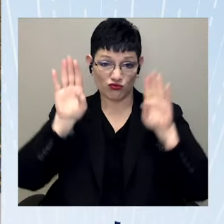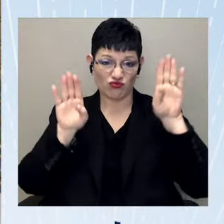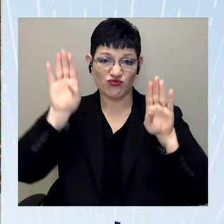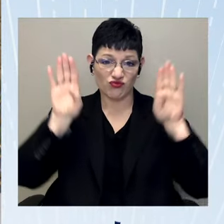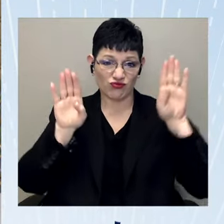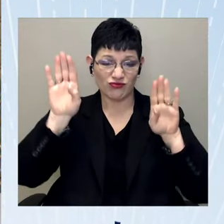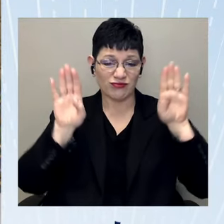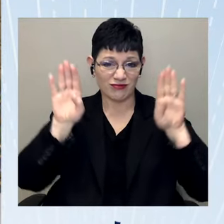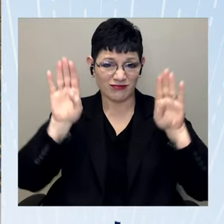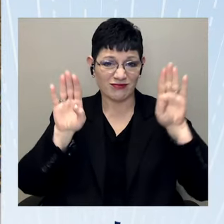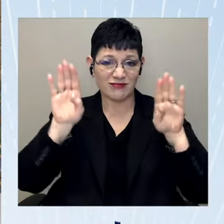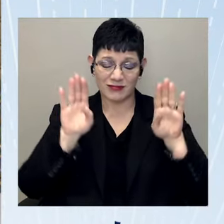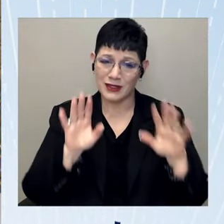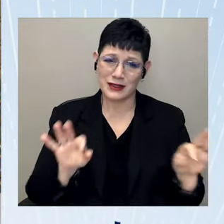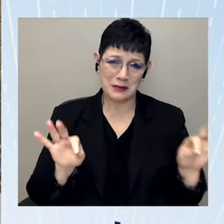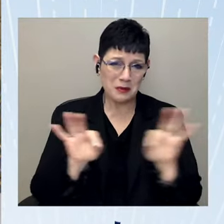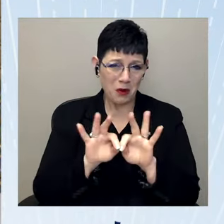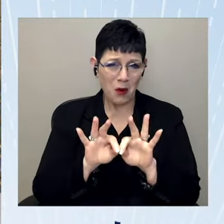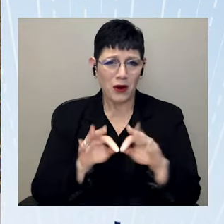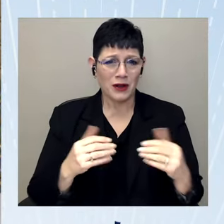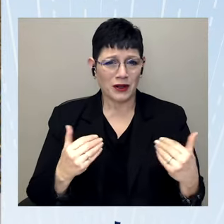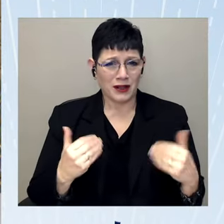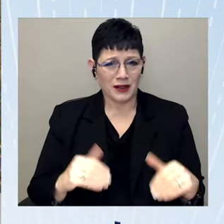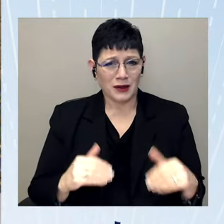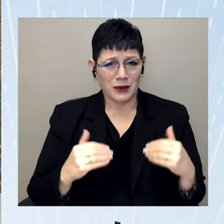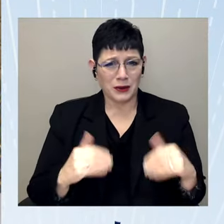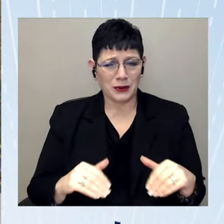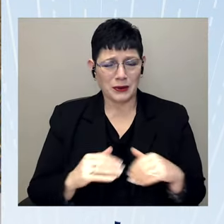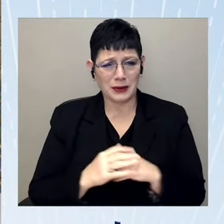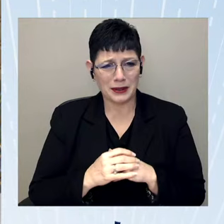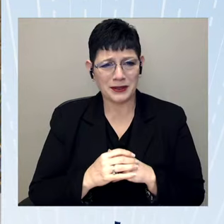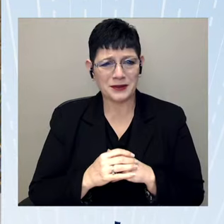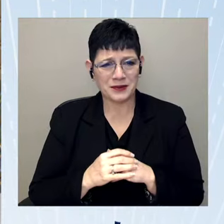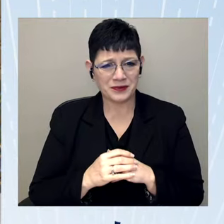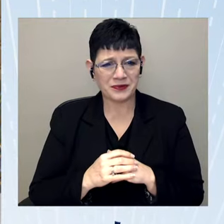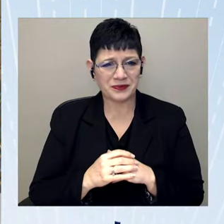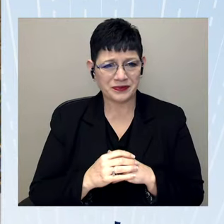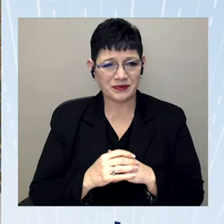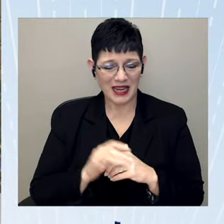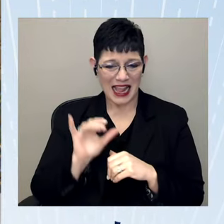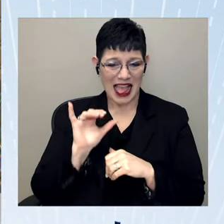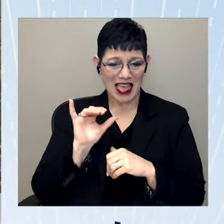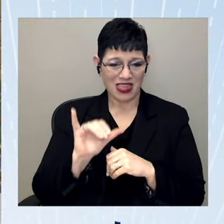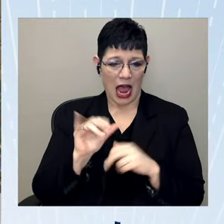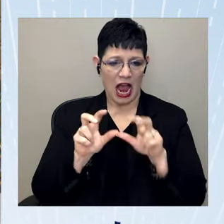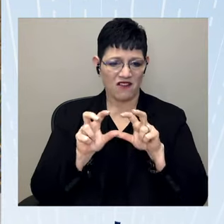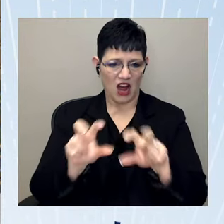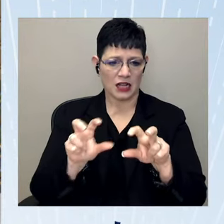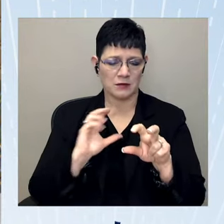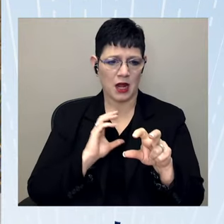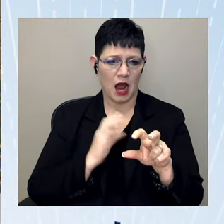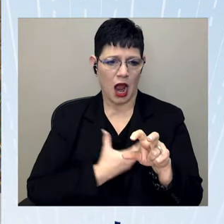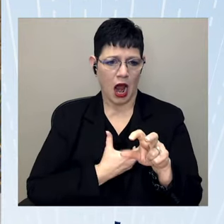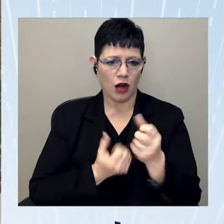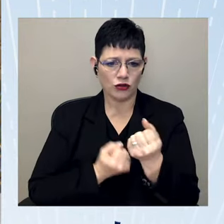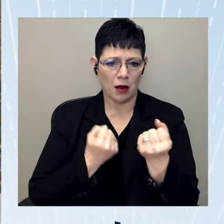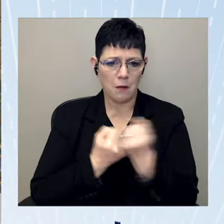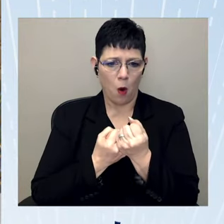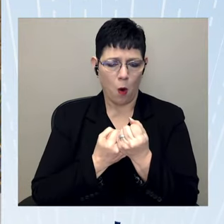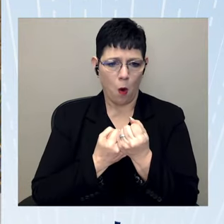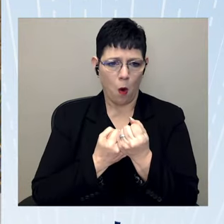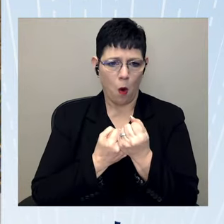And so, you know, I just want to say that investment, our investment in home and community-based